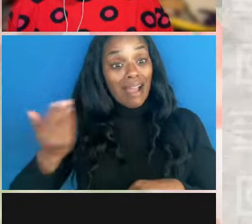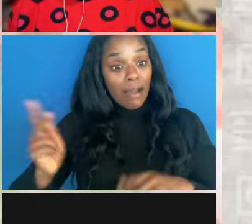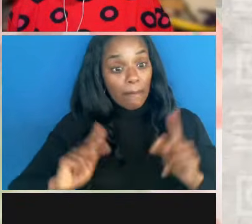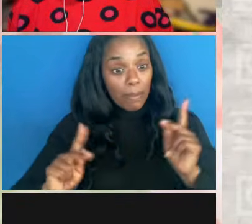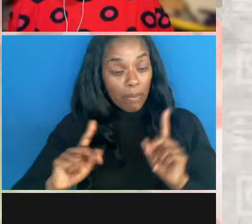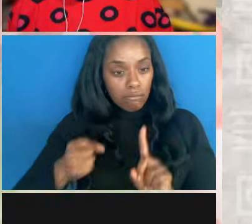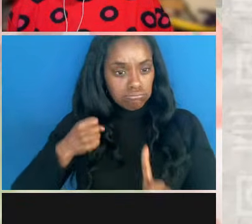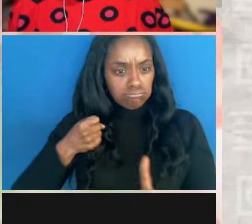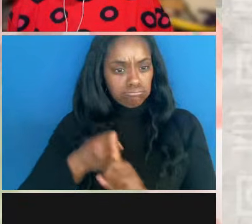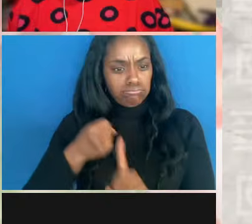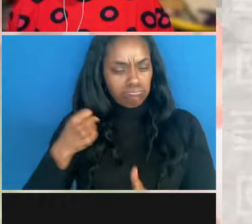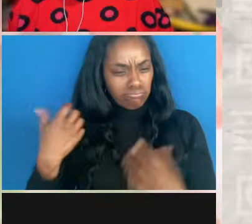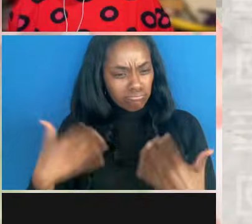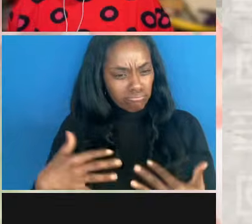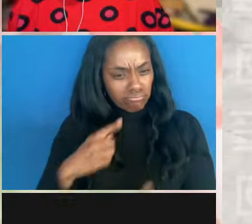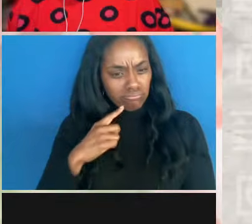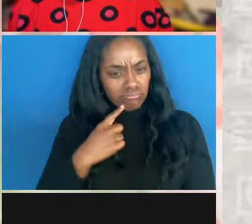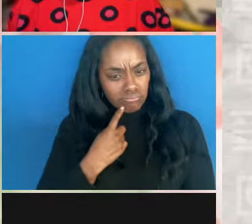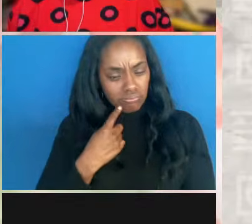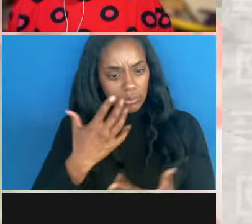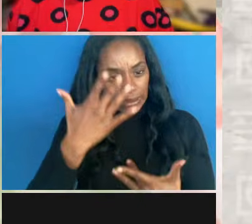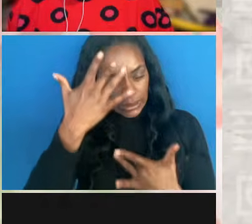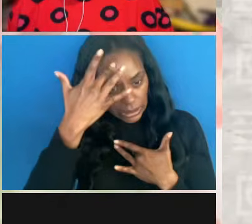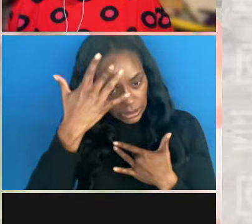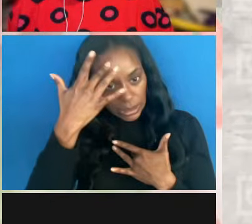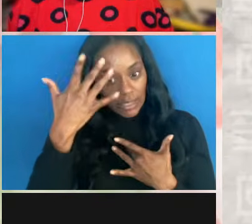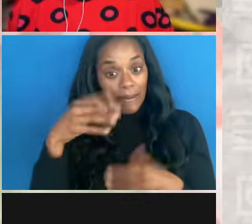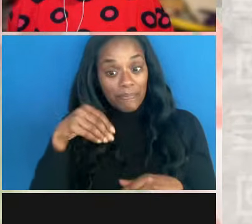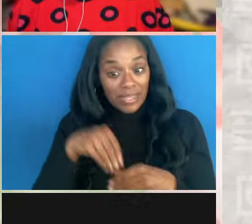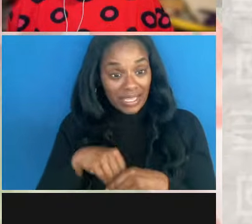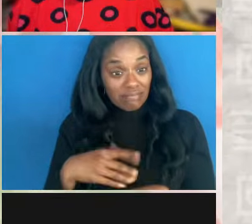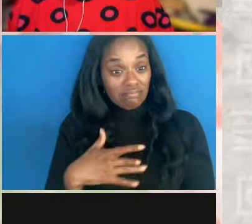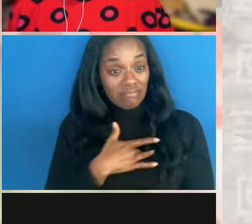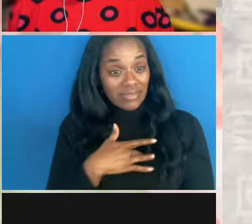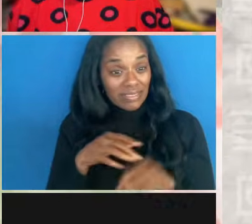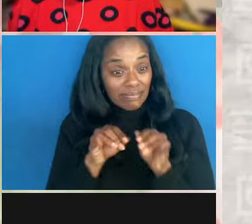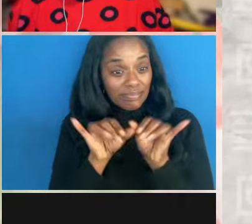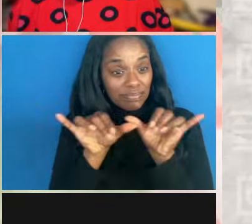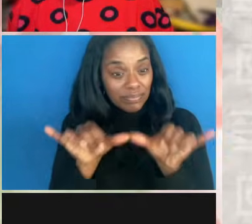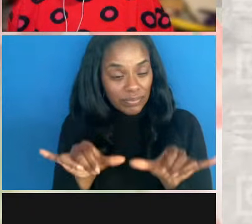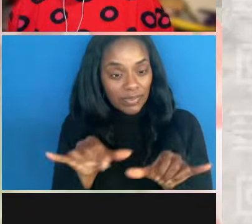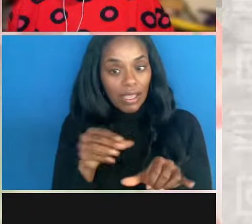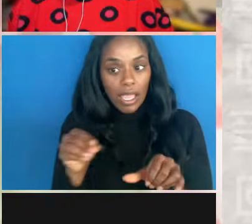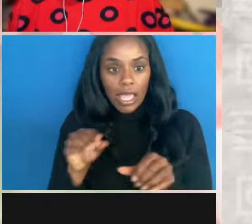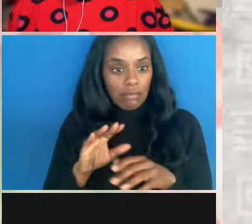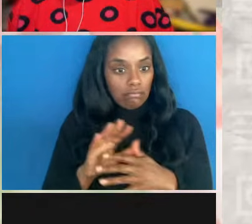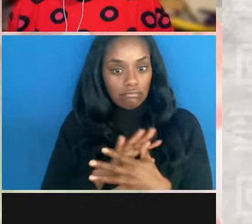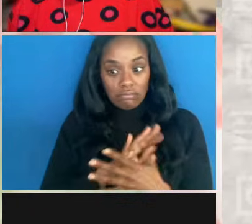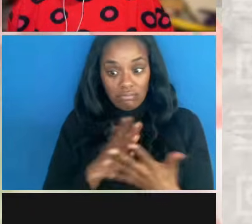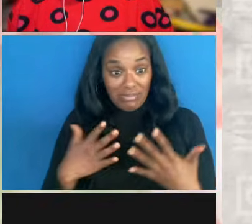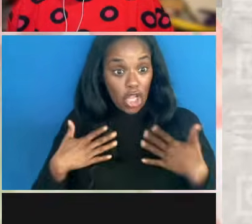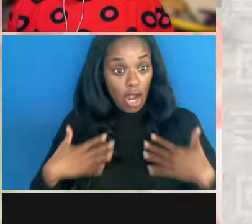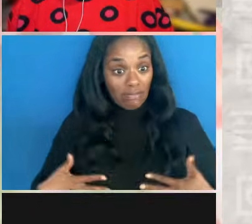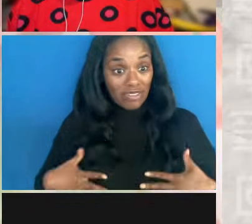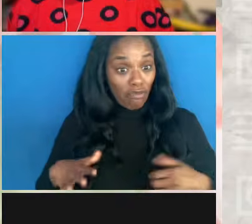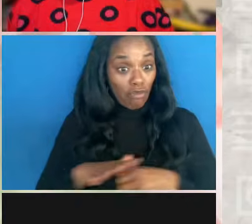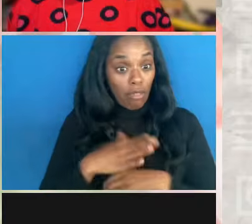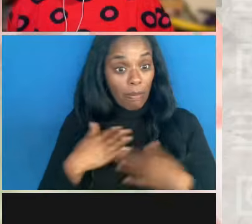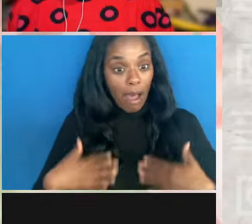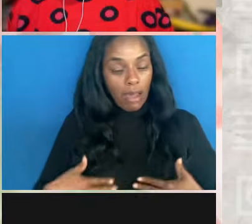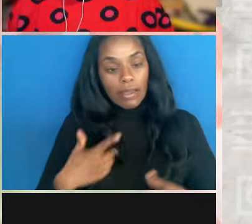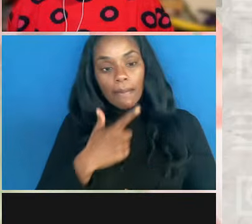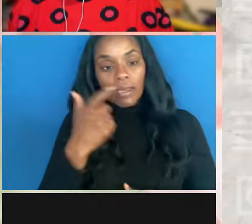of chronic disease and chronic illness in our cardiovascular system and in our entire body because of the